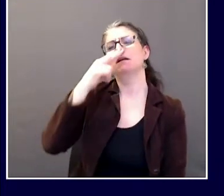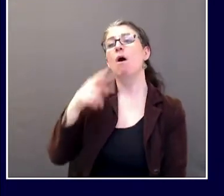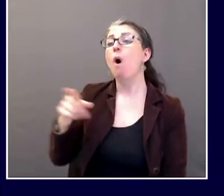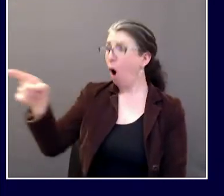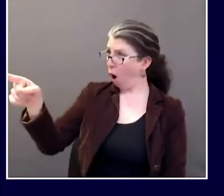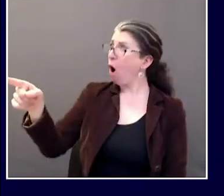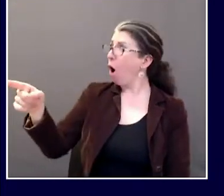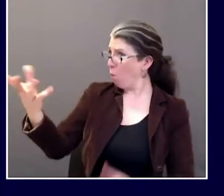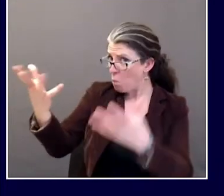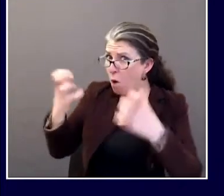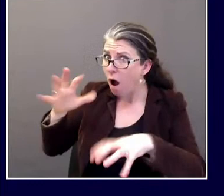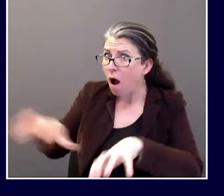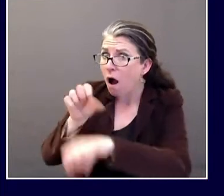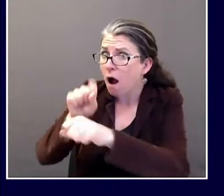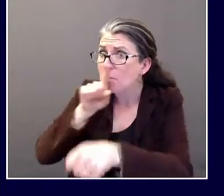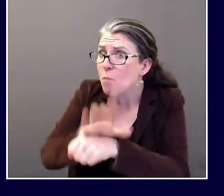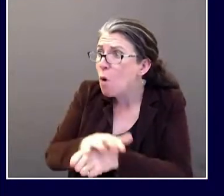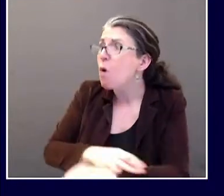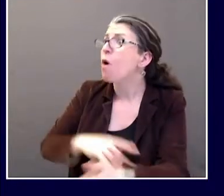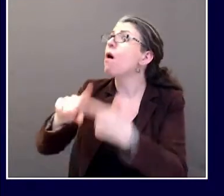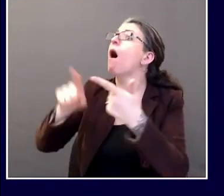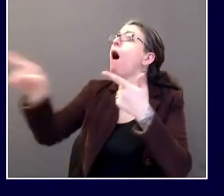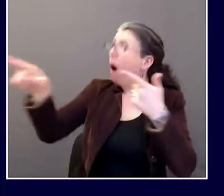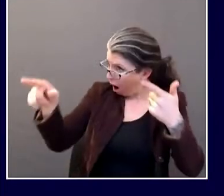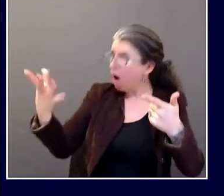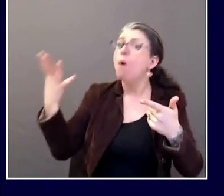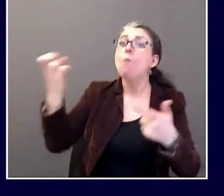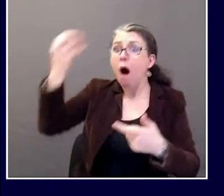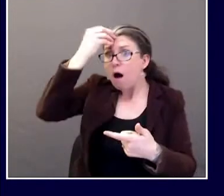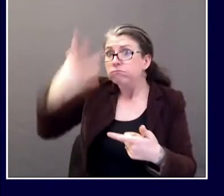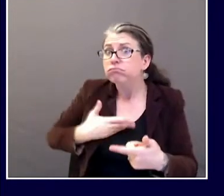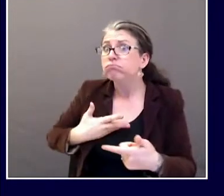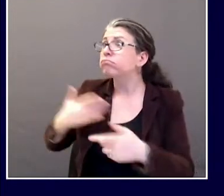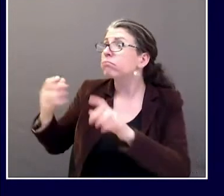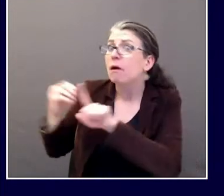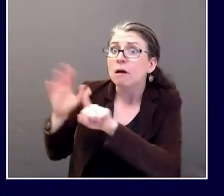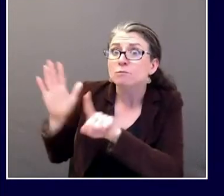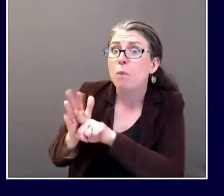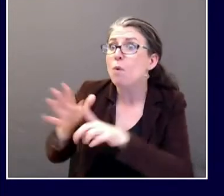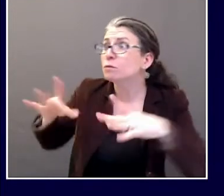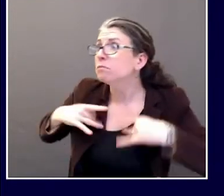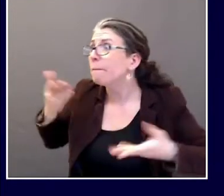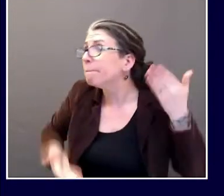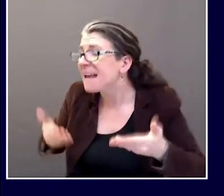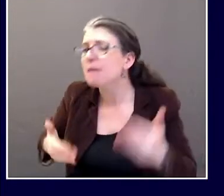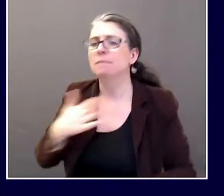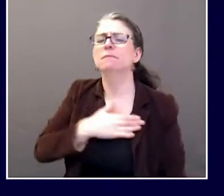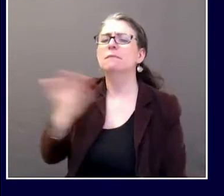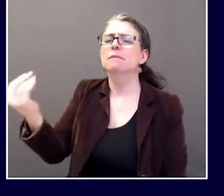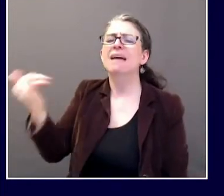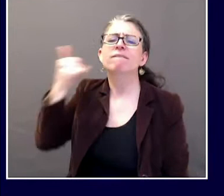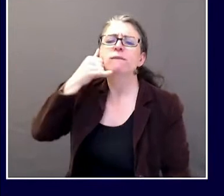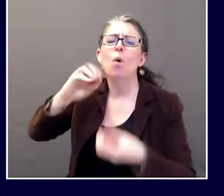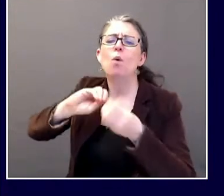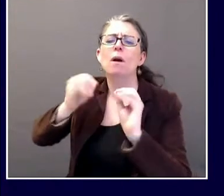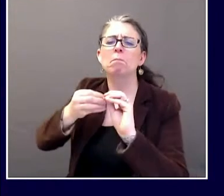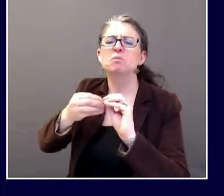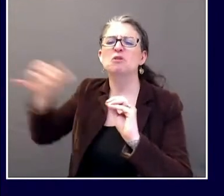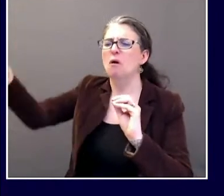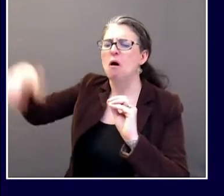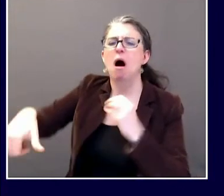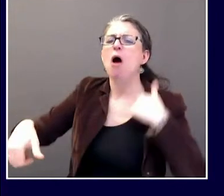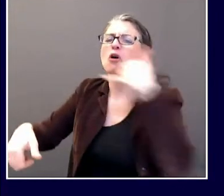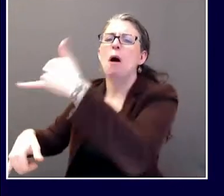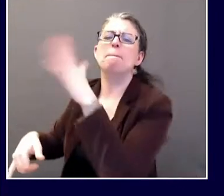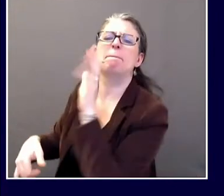be skeptical and exercise extreme caution. We have already reported these reports to the Attorney General's office, to